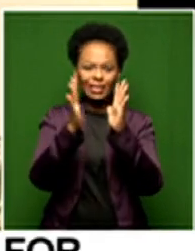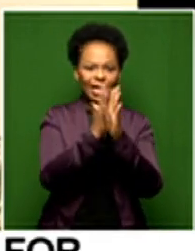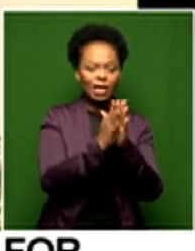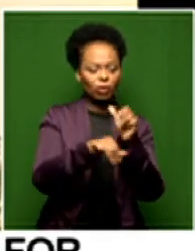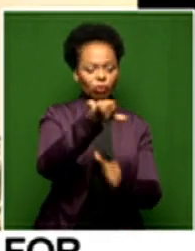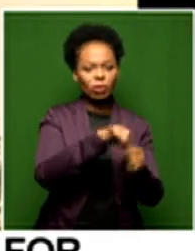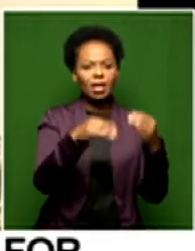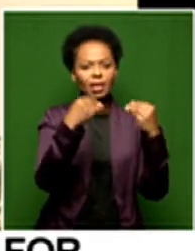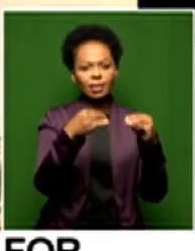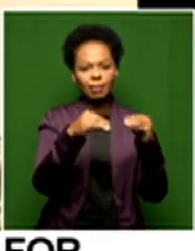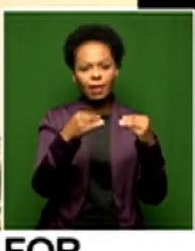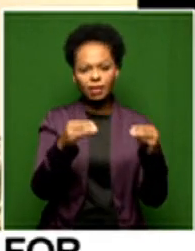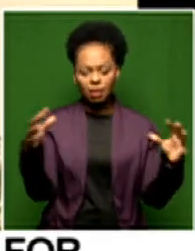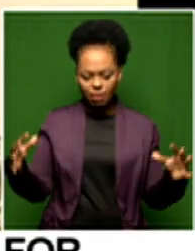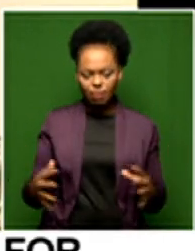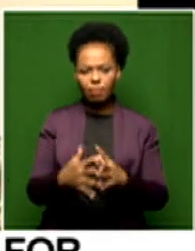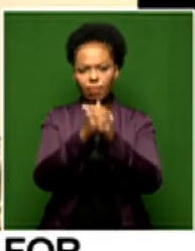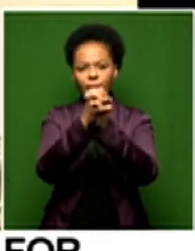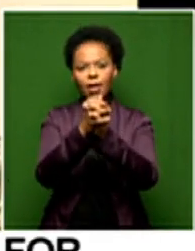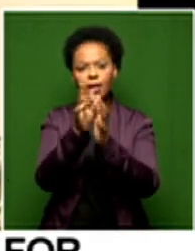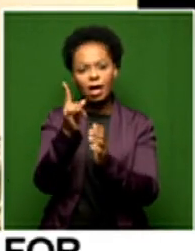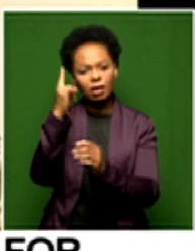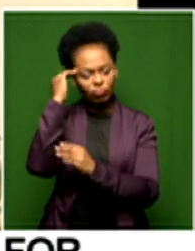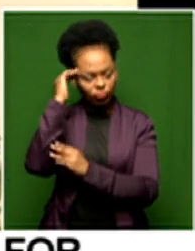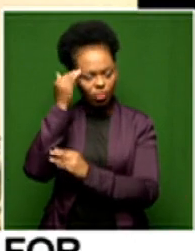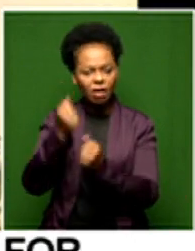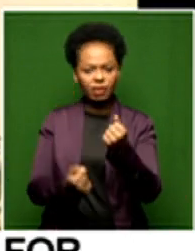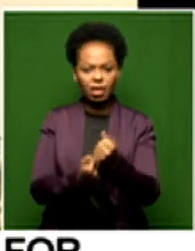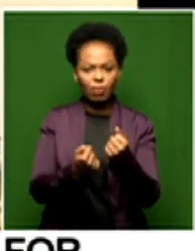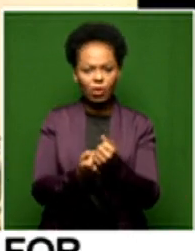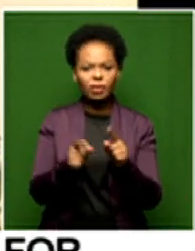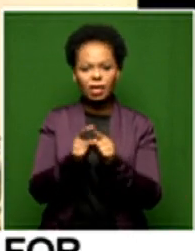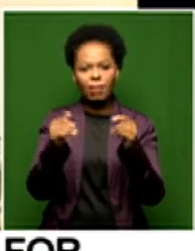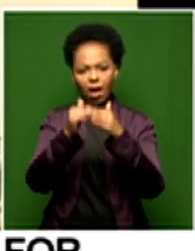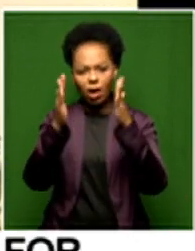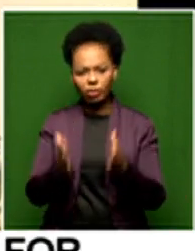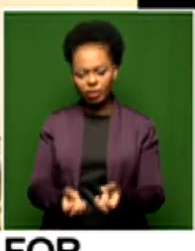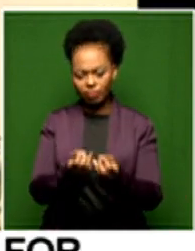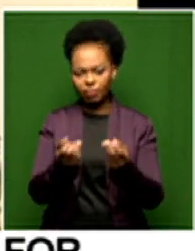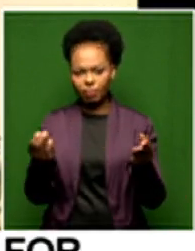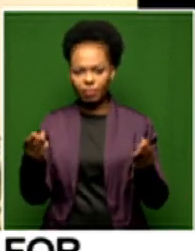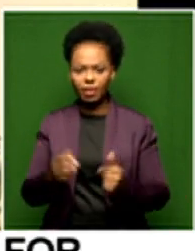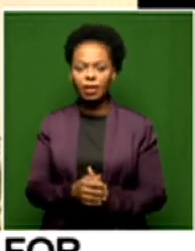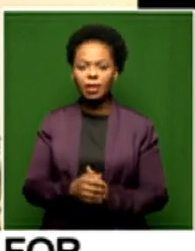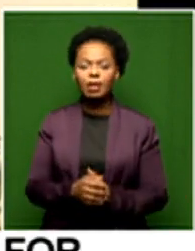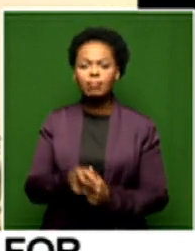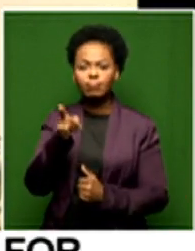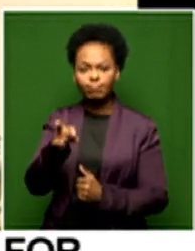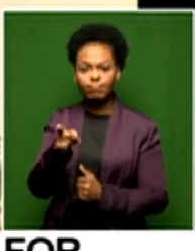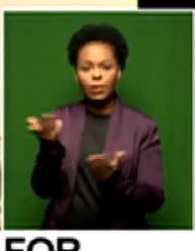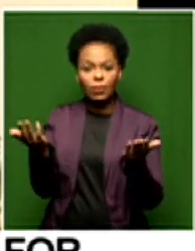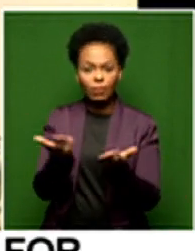enterprises and combine these with psychosocial support and housing as well. So the laundromat, it's